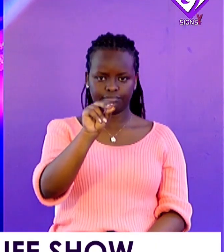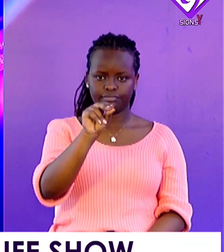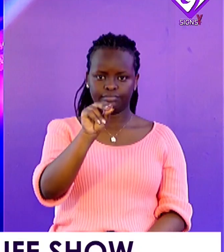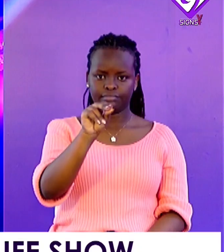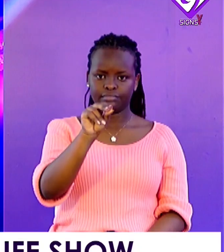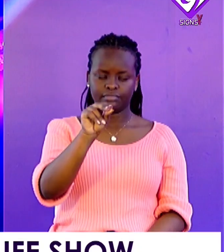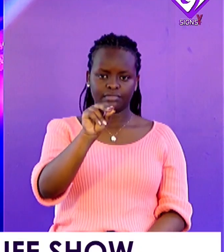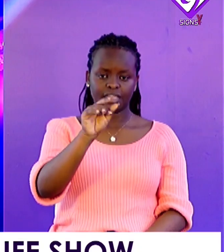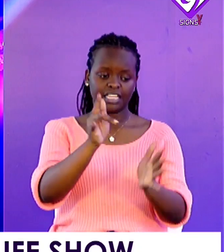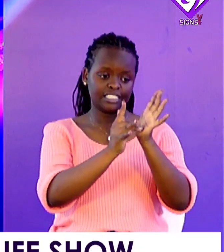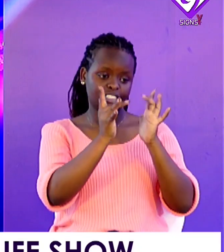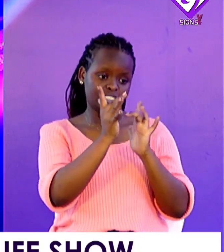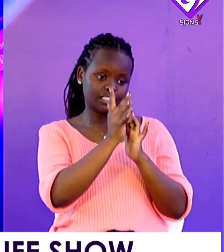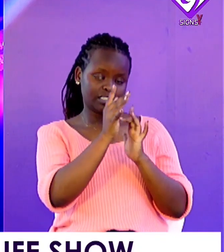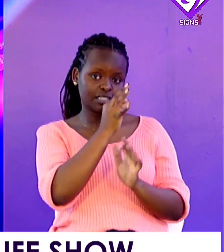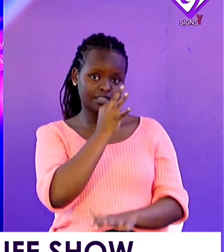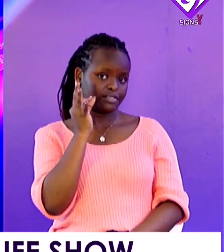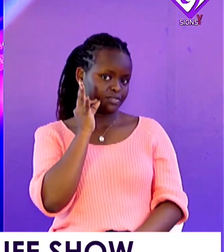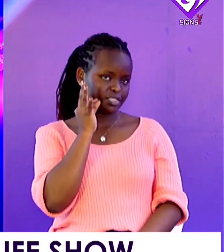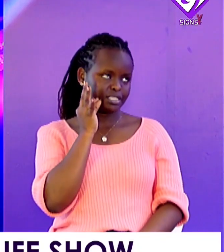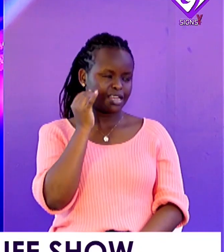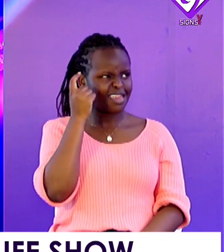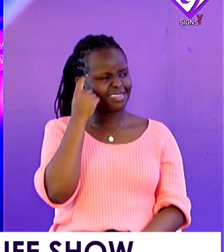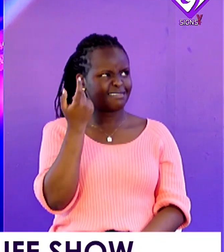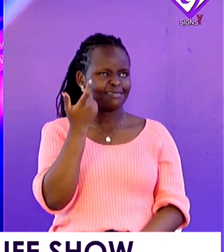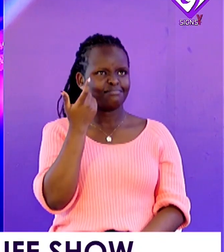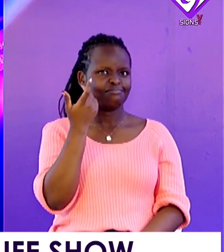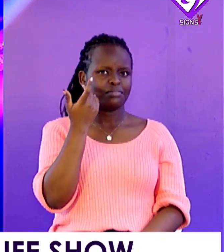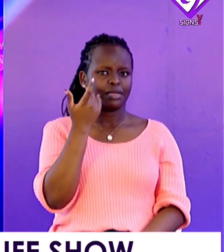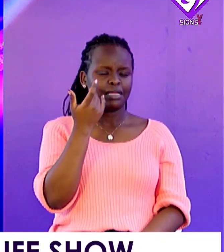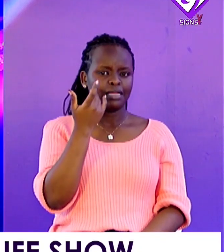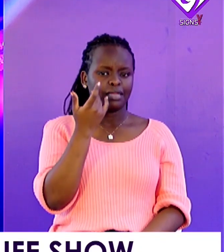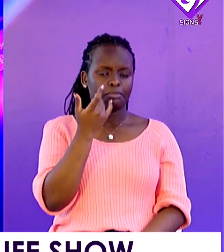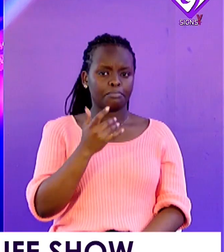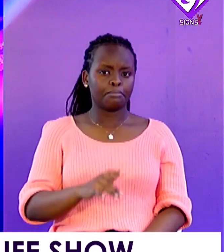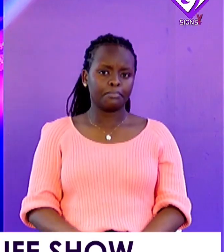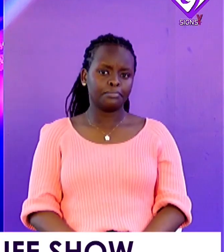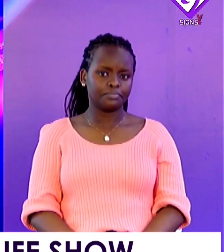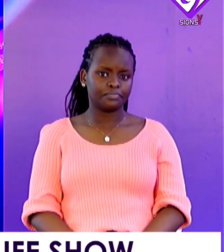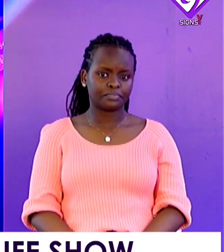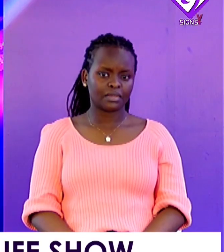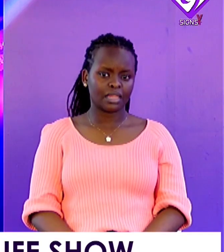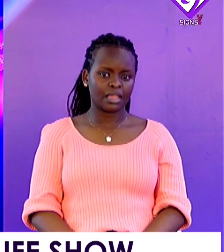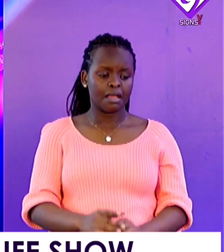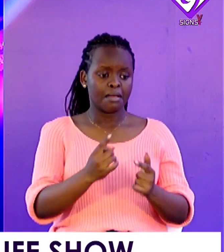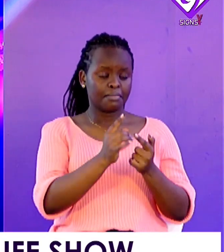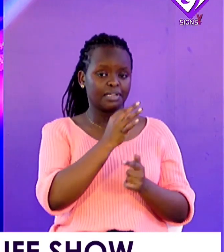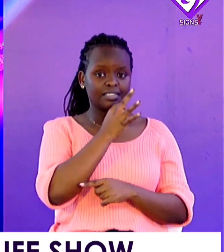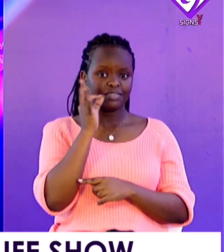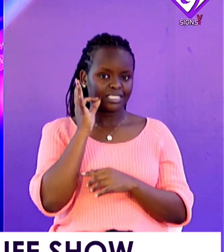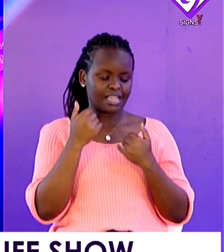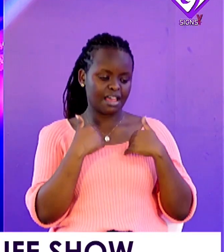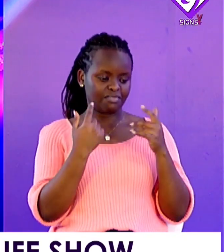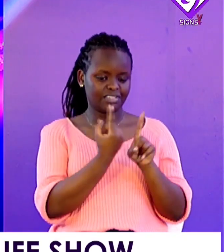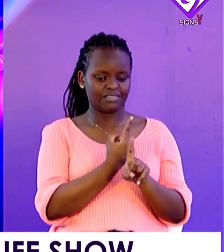Even when Jesus fasted, I think Jesus is divine. But fasting, there are different kinds of fast,